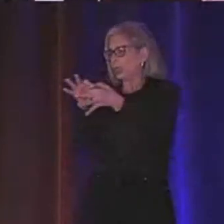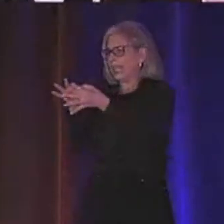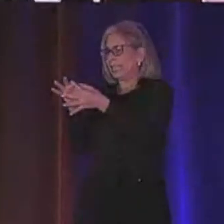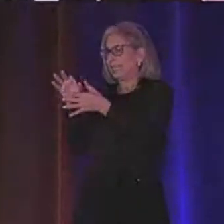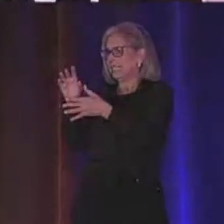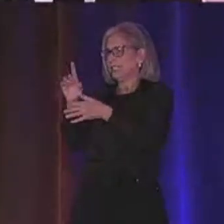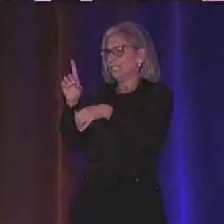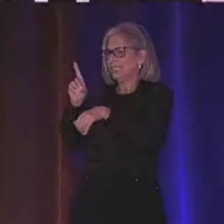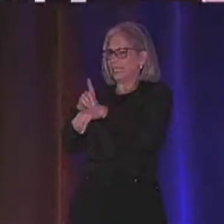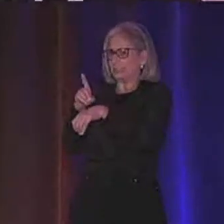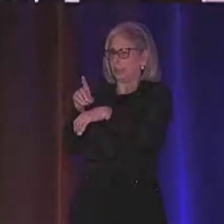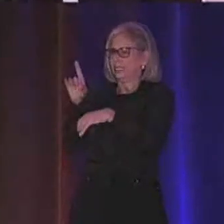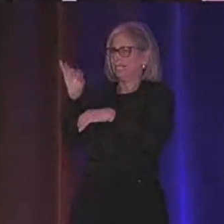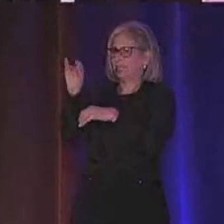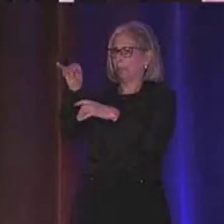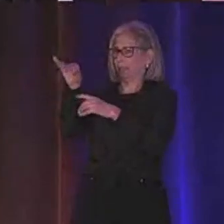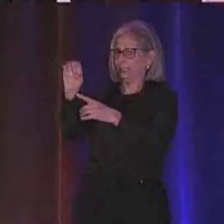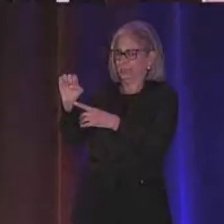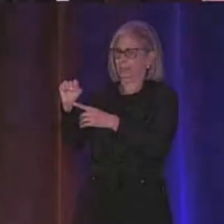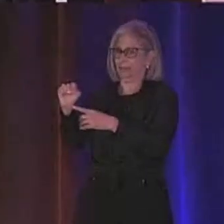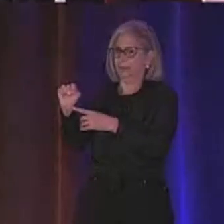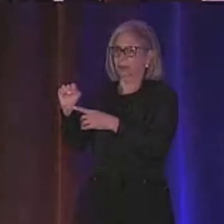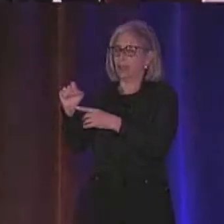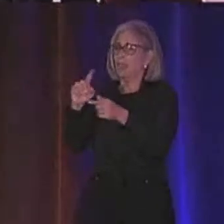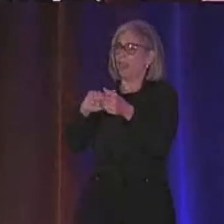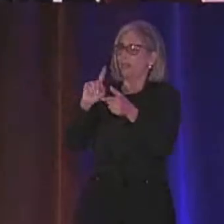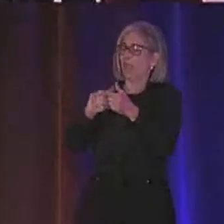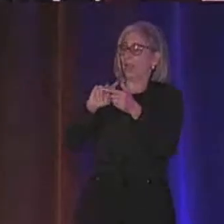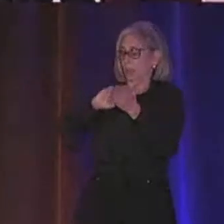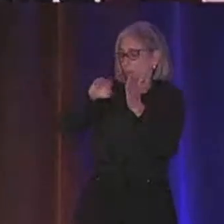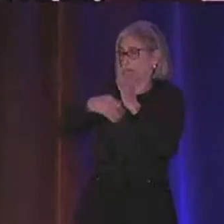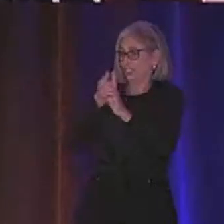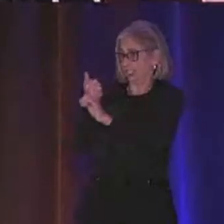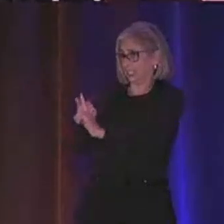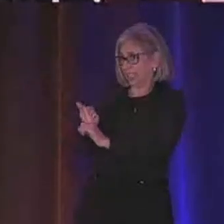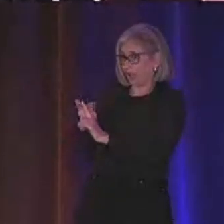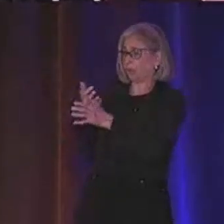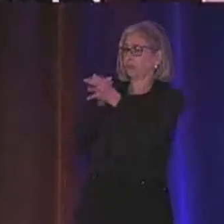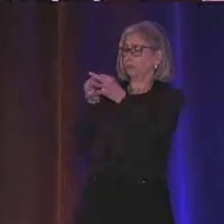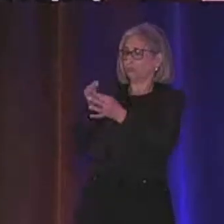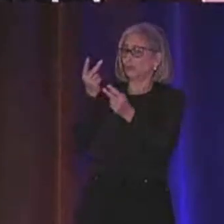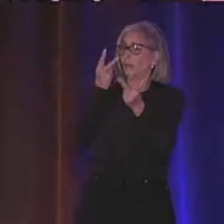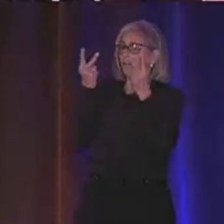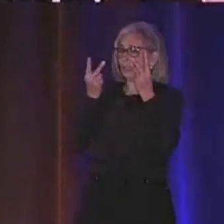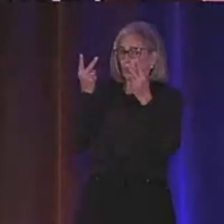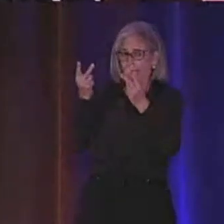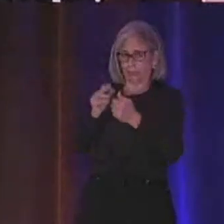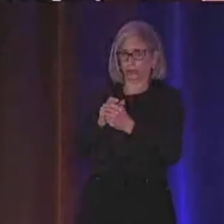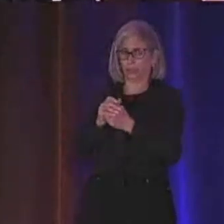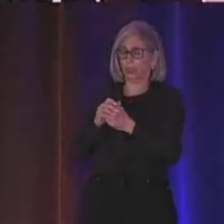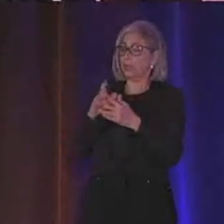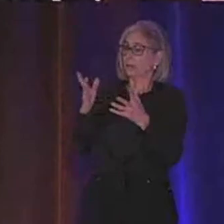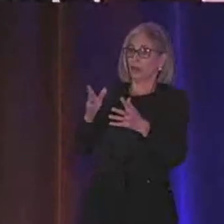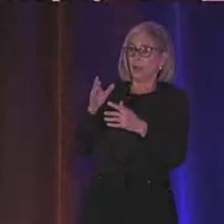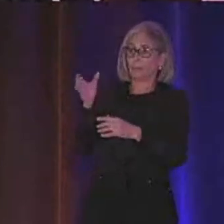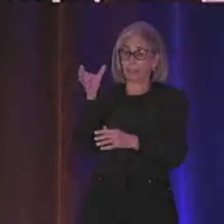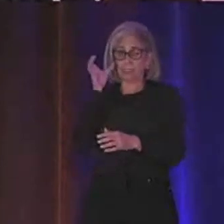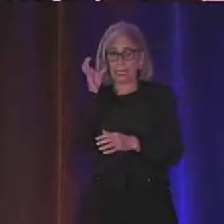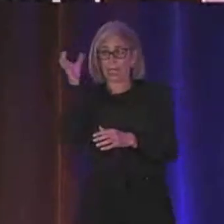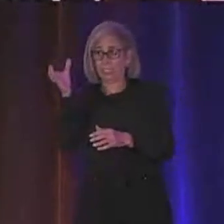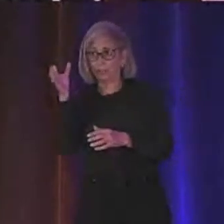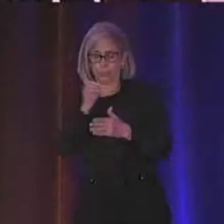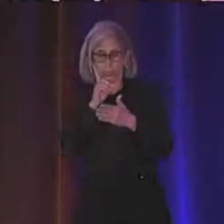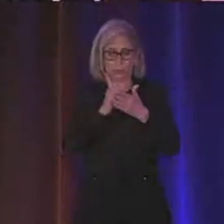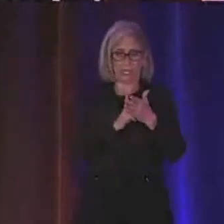disciplines. Then we'll dive into the project itself, the Ethereum visualizer, from concept to design to a